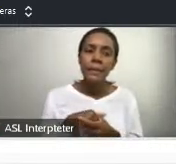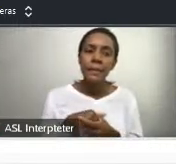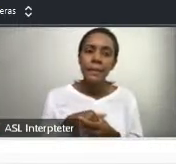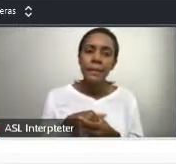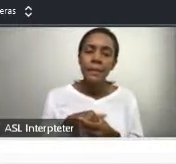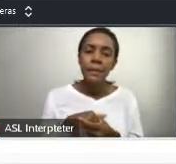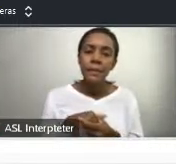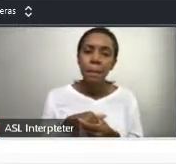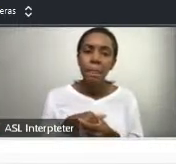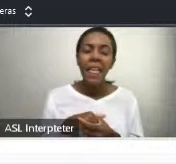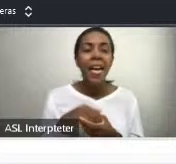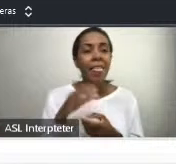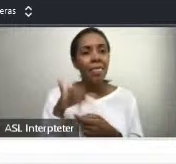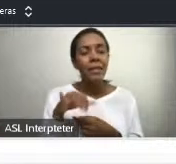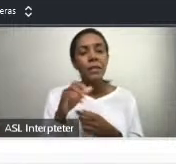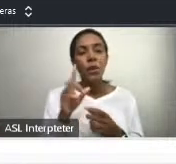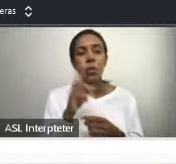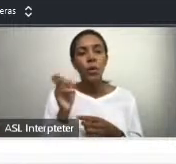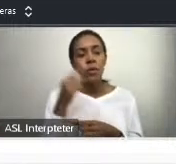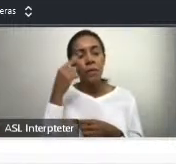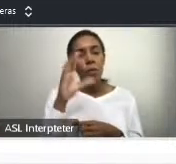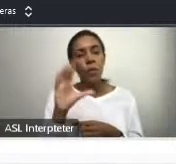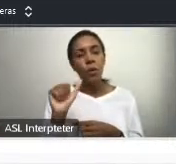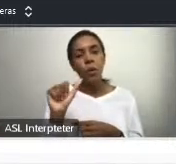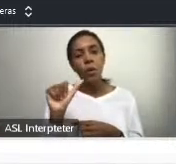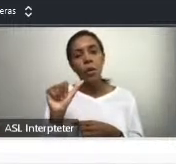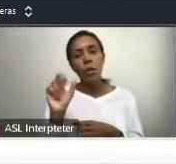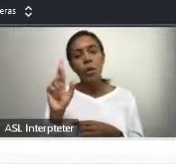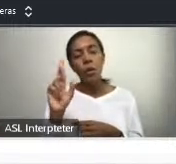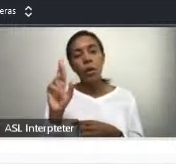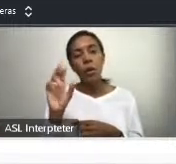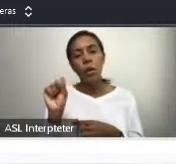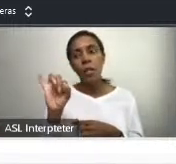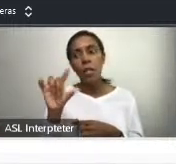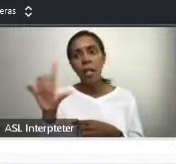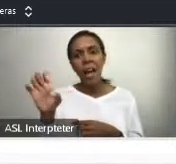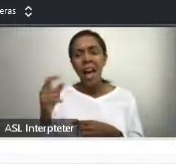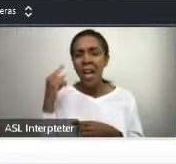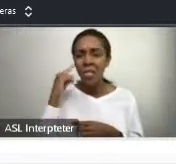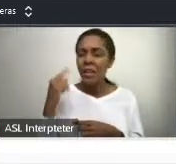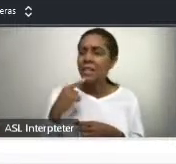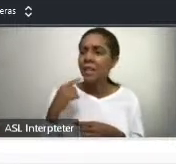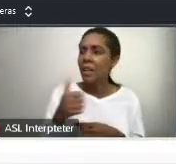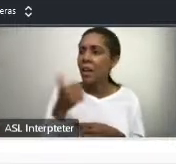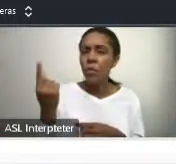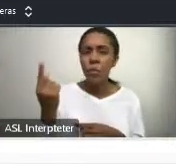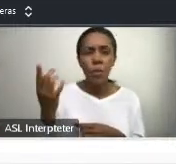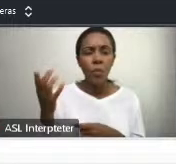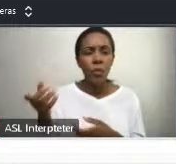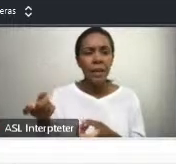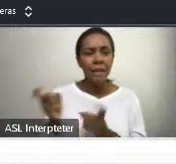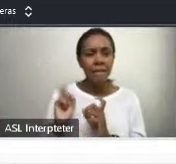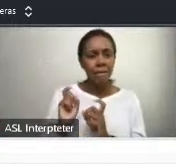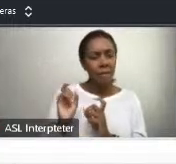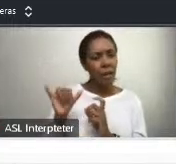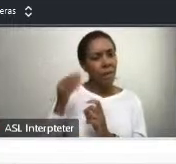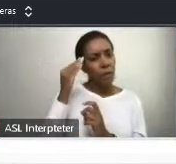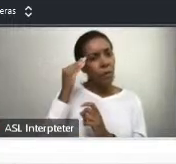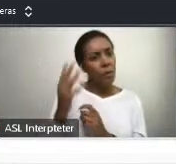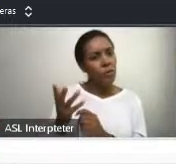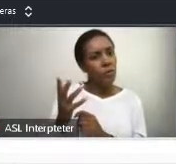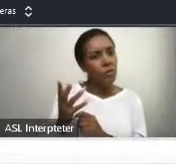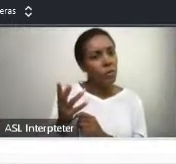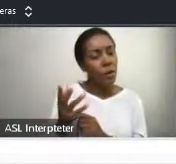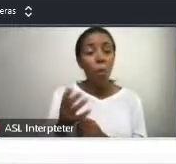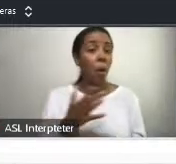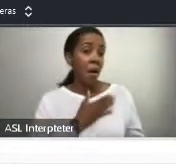I think that's a question for Carlisle. I thought he said Benin was going to provide that to us. I thought I heard that. He's the pro. I'm